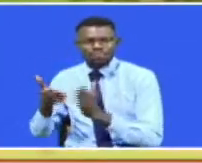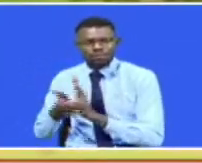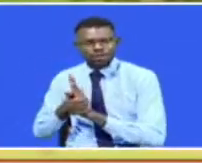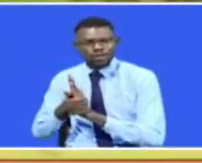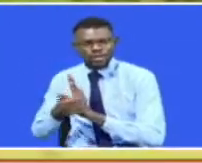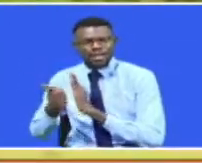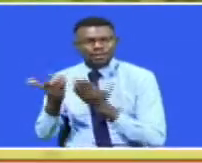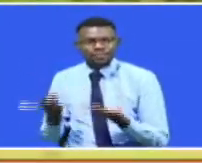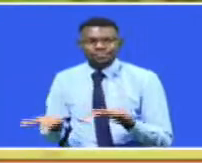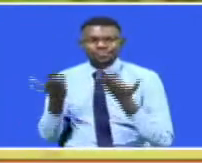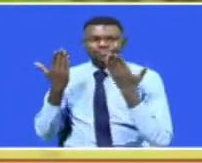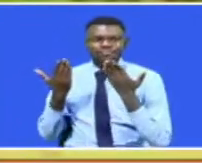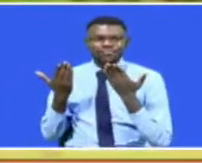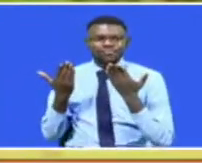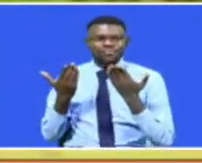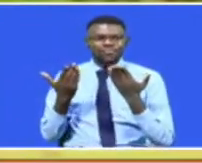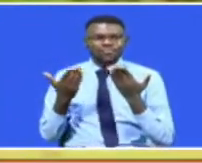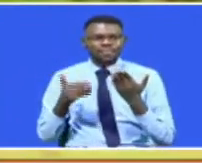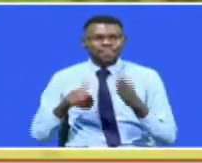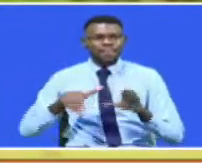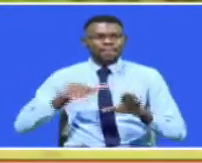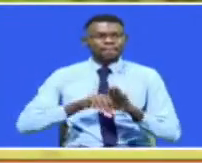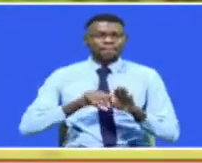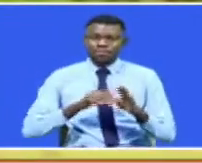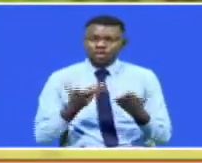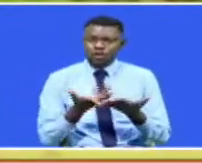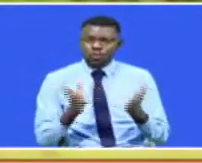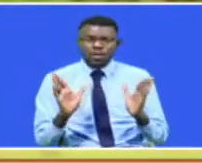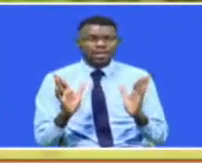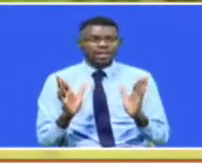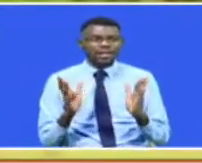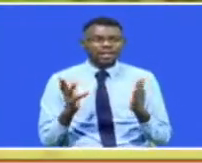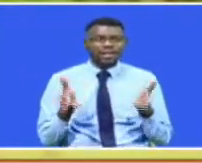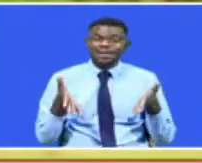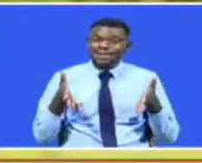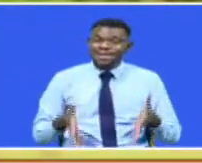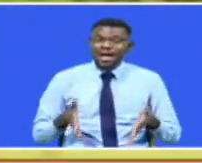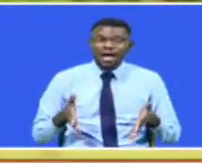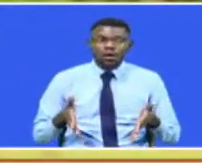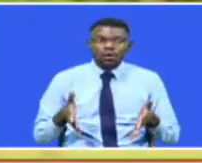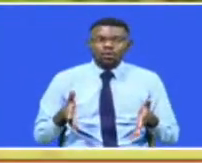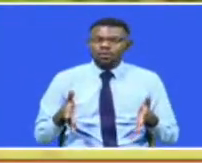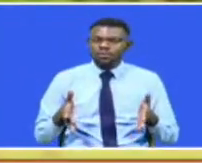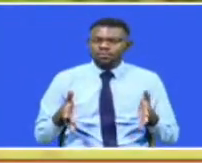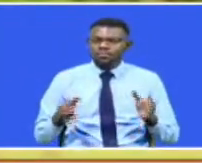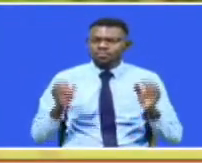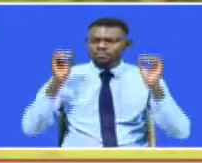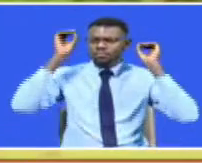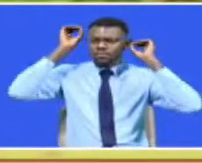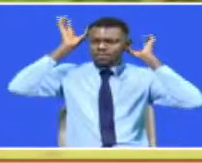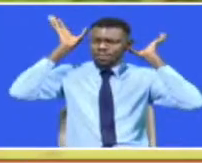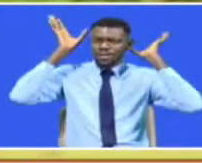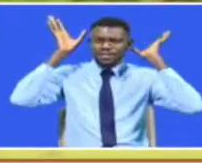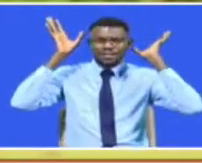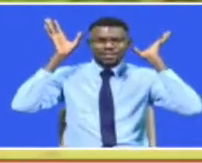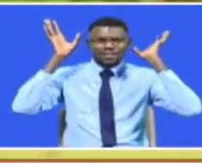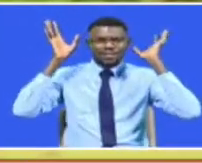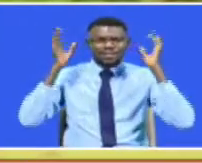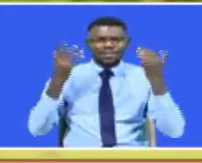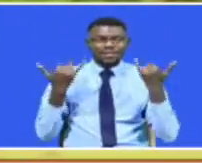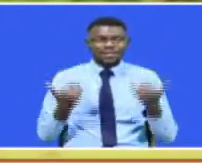the members are so surprised of how we are told that